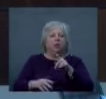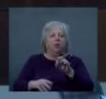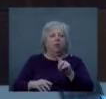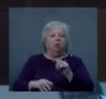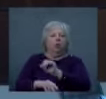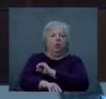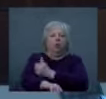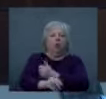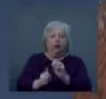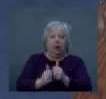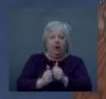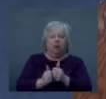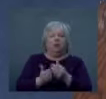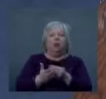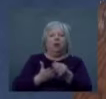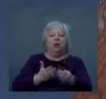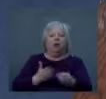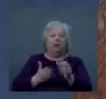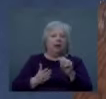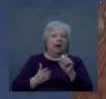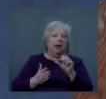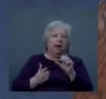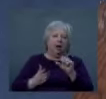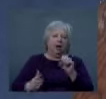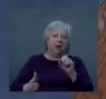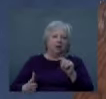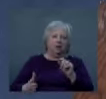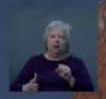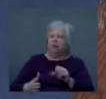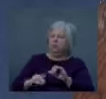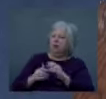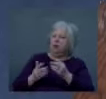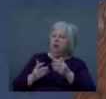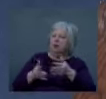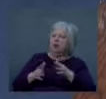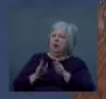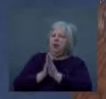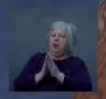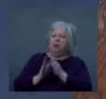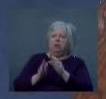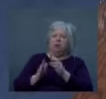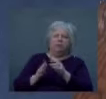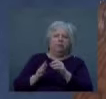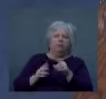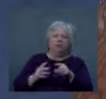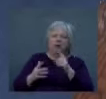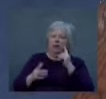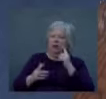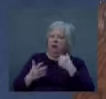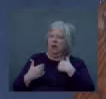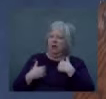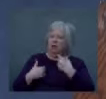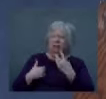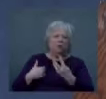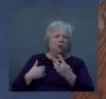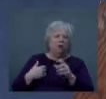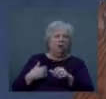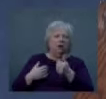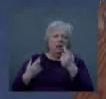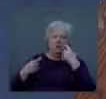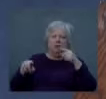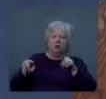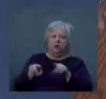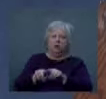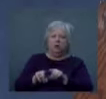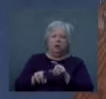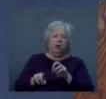let me ask you this. And all these other previous, I can think of it. There was at least 4 other agreements,